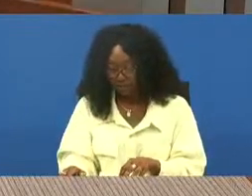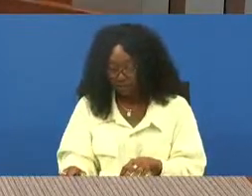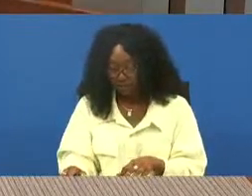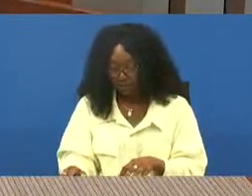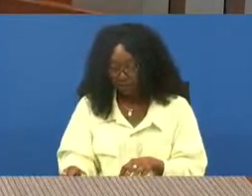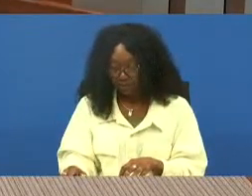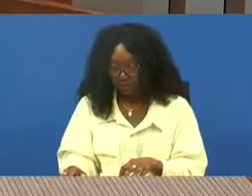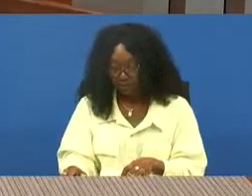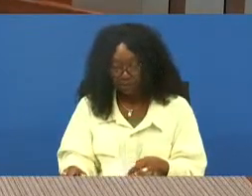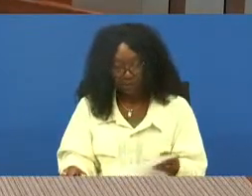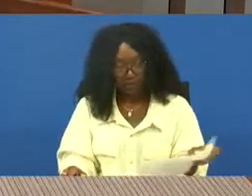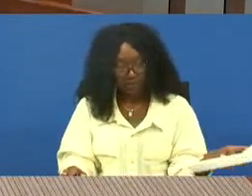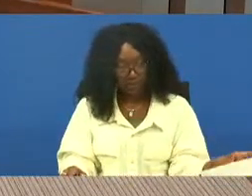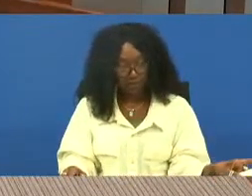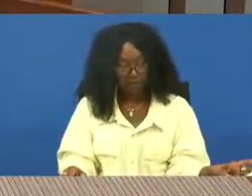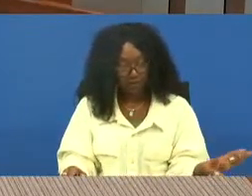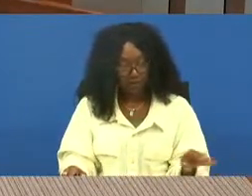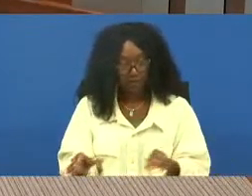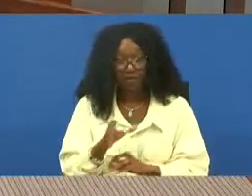Seeing none, we'll go to council.